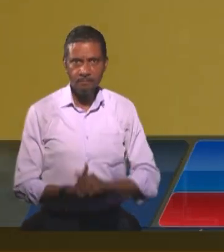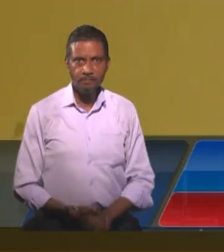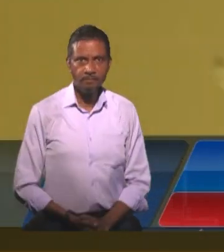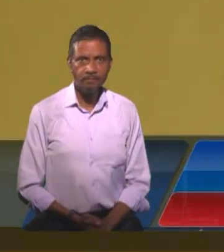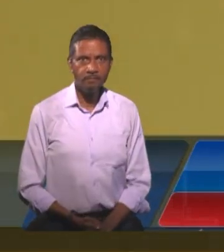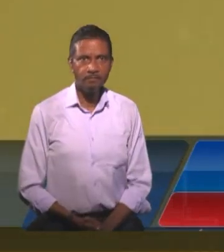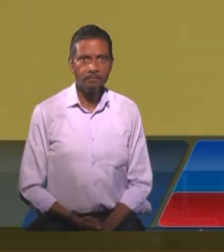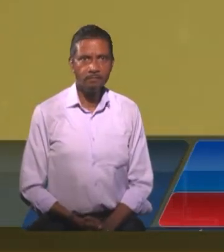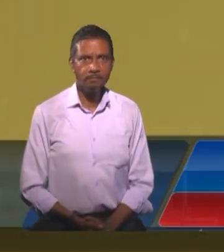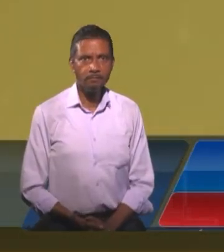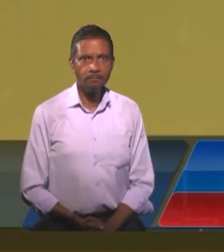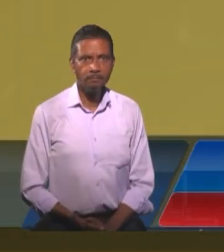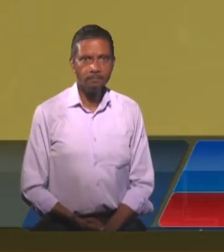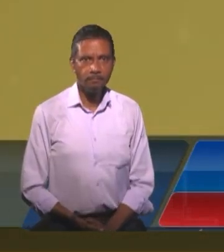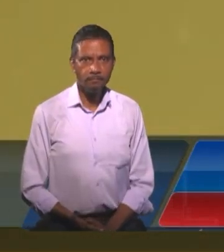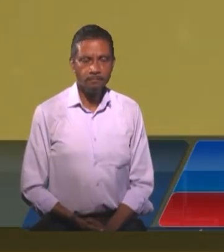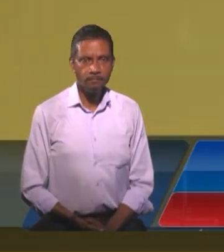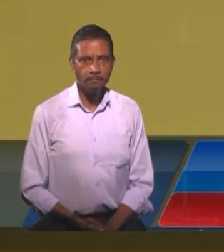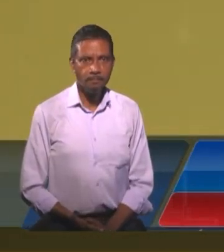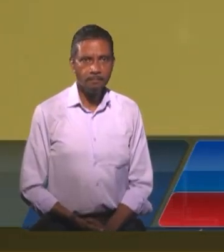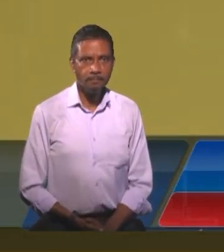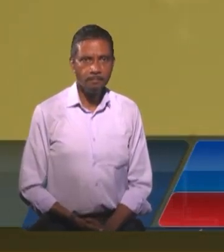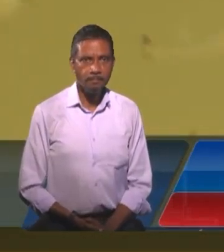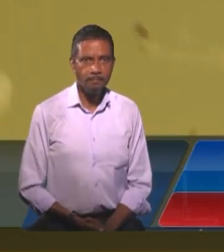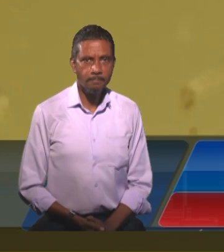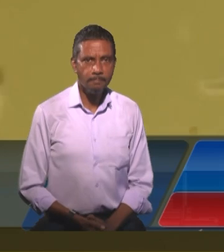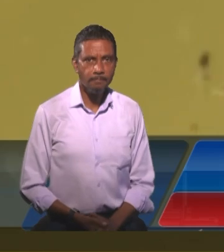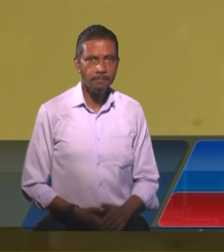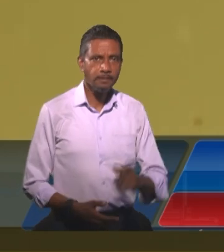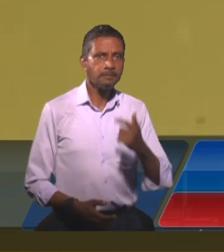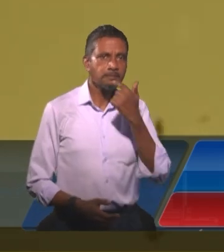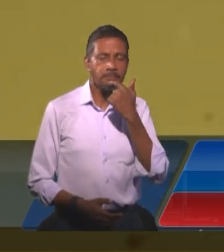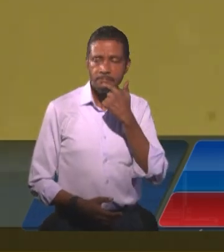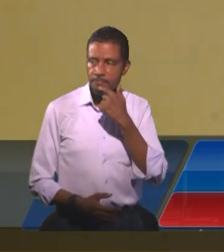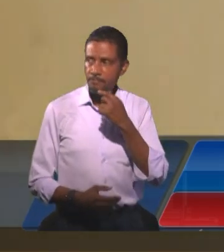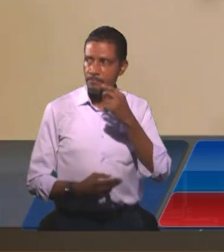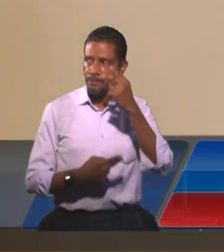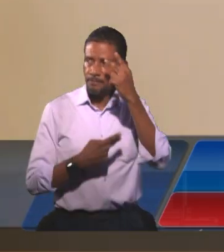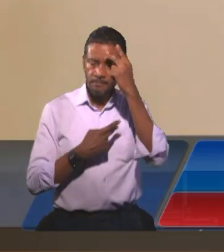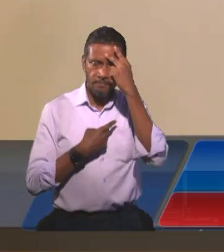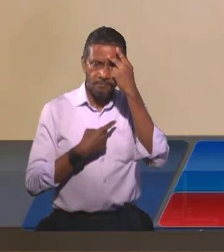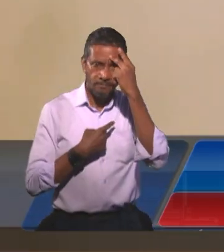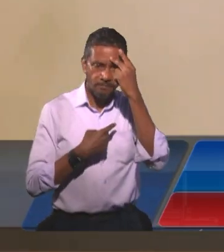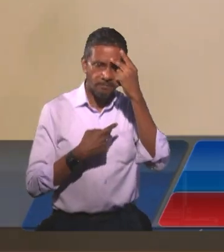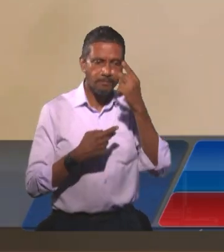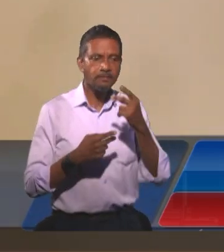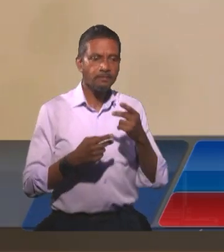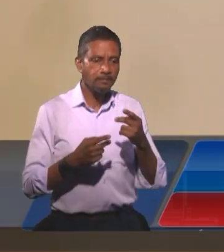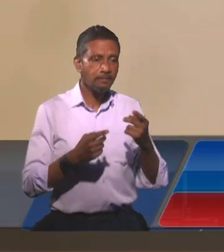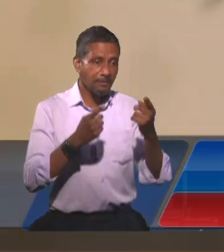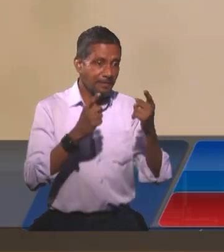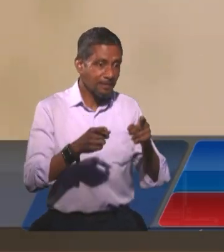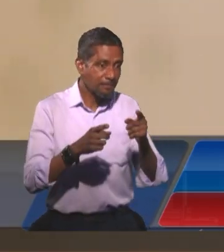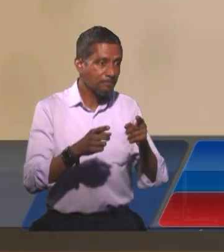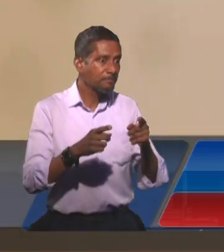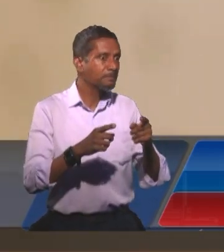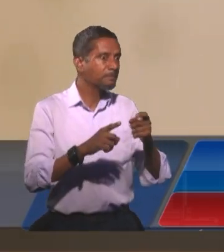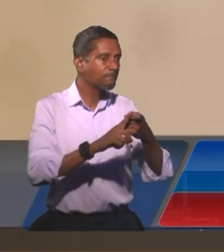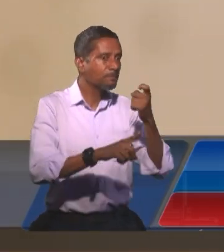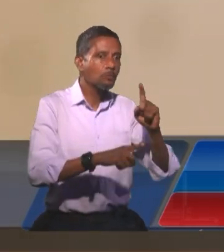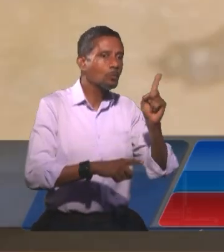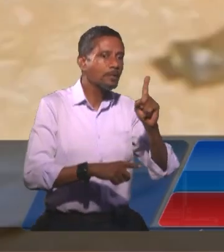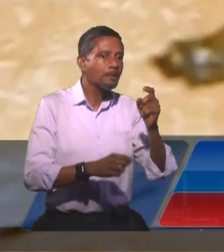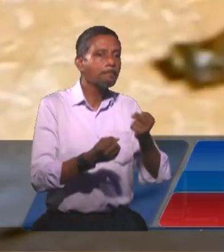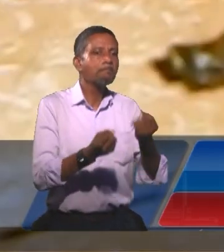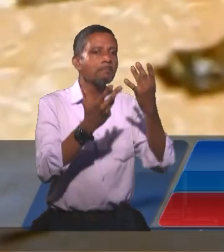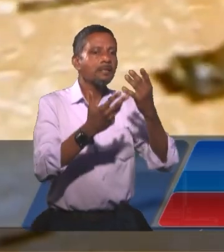small flies or mosquito bites. It said the virus is endemic in many South American countries, with outbreaks periodically reported in Brazil,